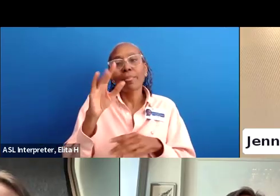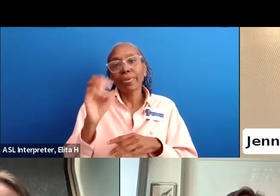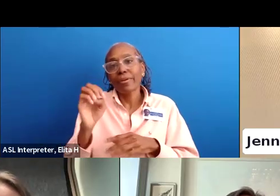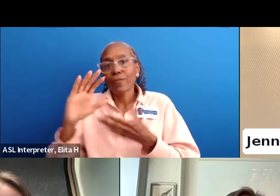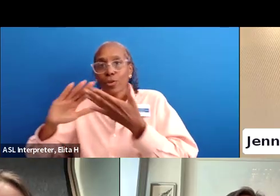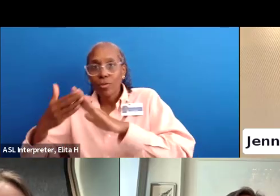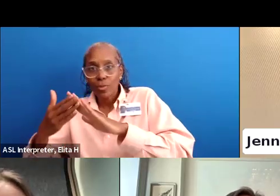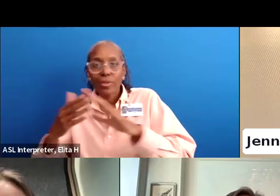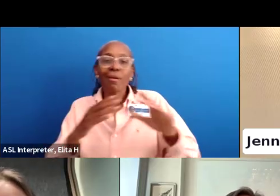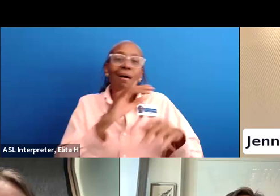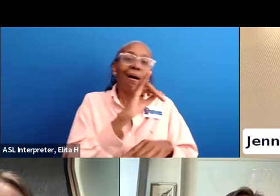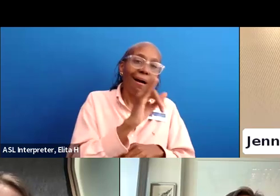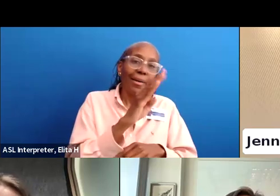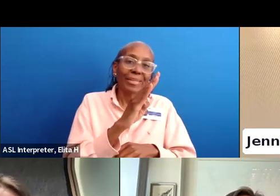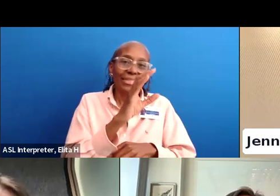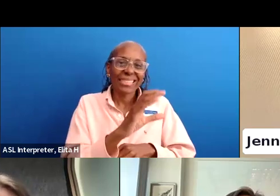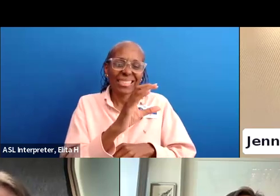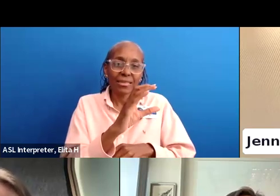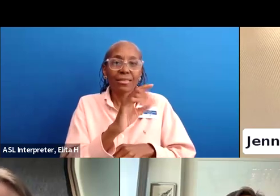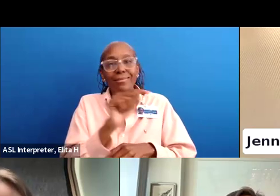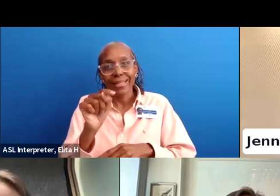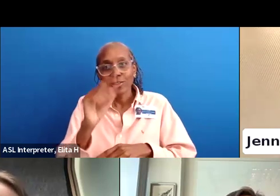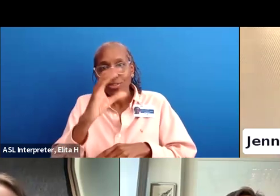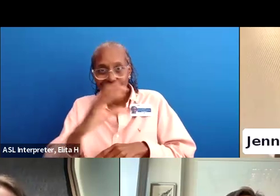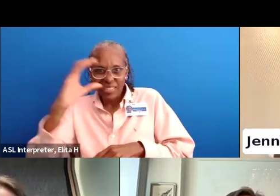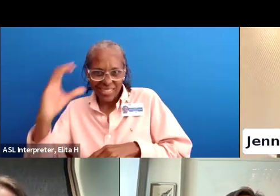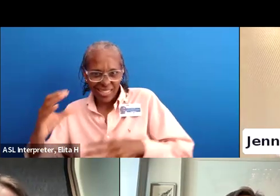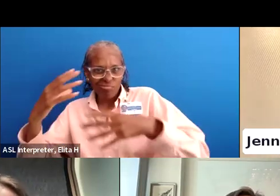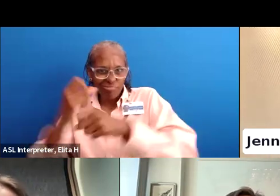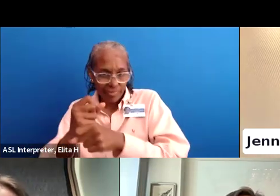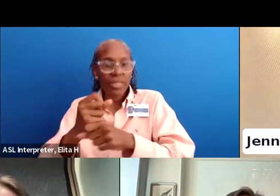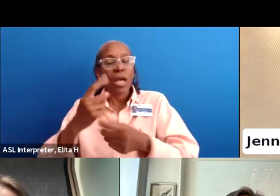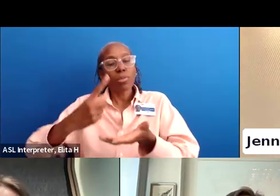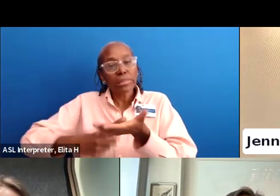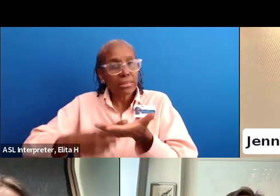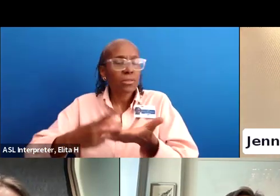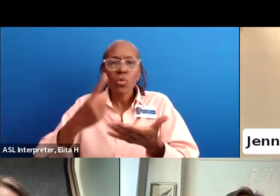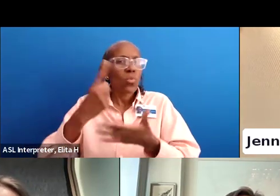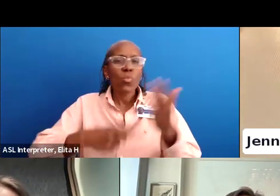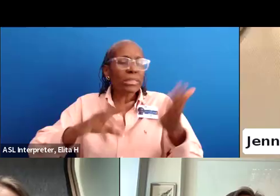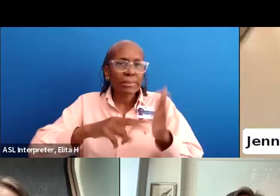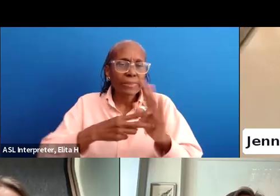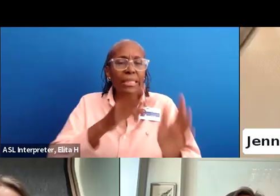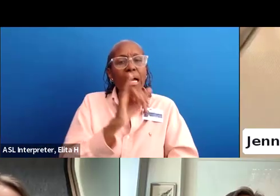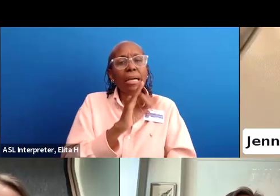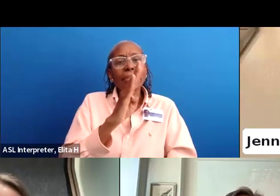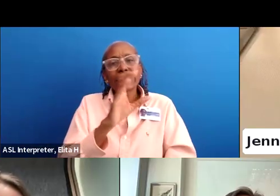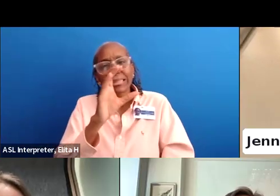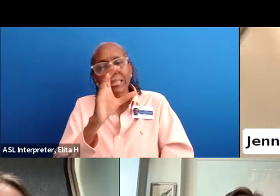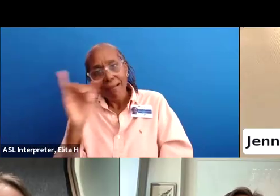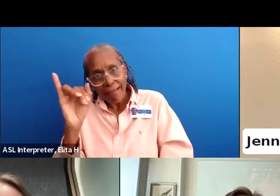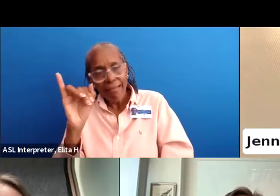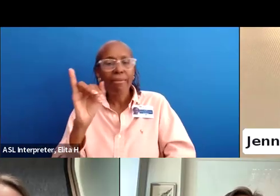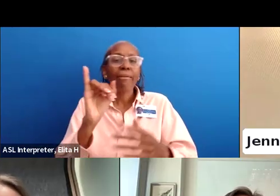this is where some of the bonus content comes in. So I'll go a little bit beyond defining IBCIs, if that's all right, and just talk